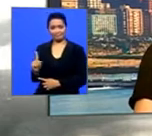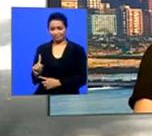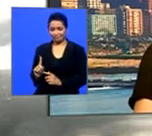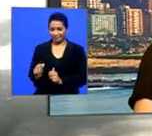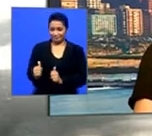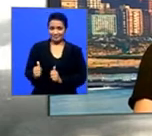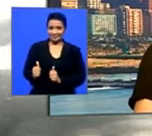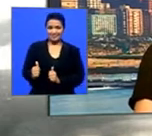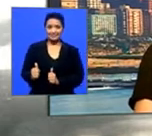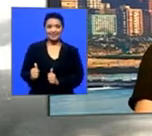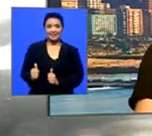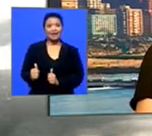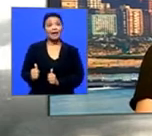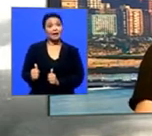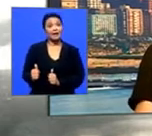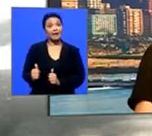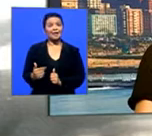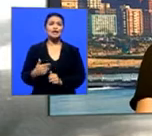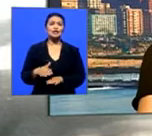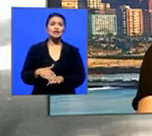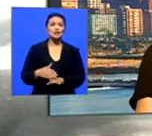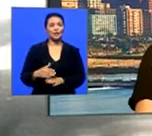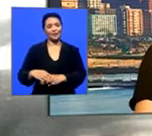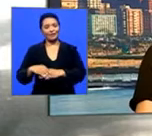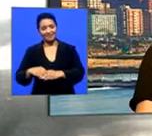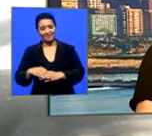this area. And then he made his way, slowly